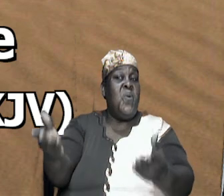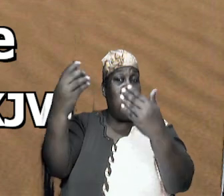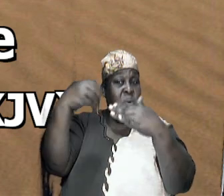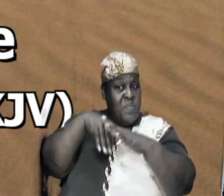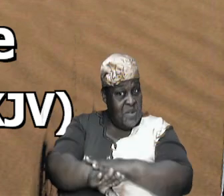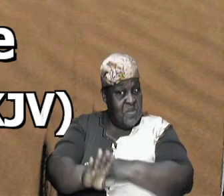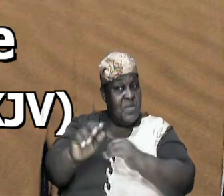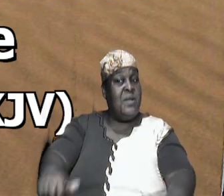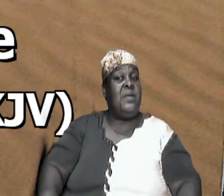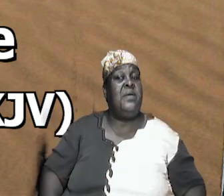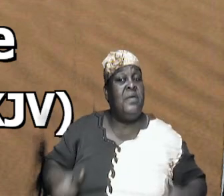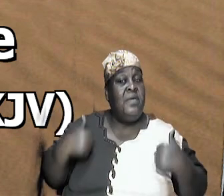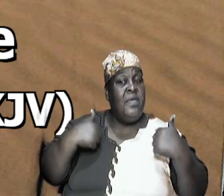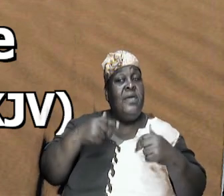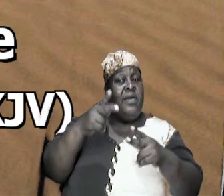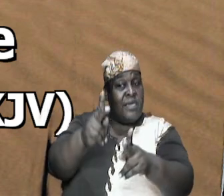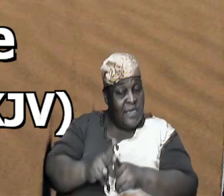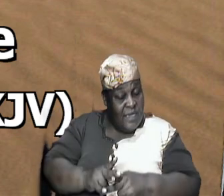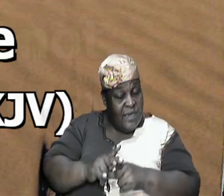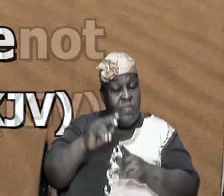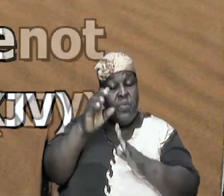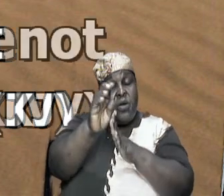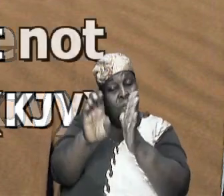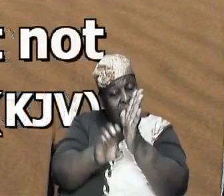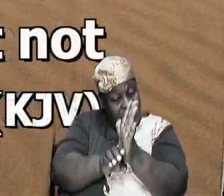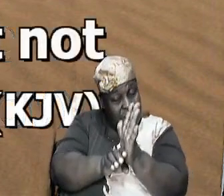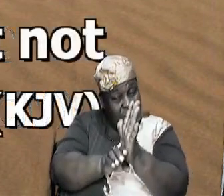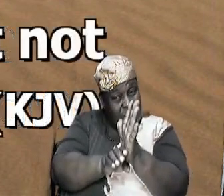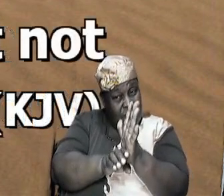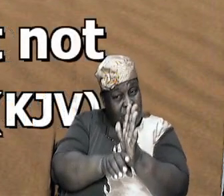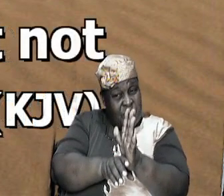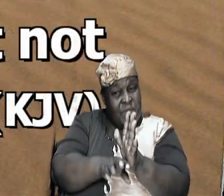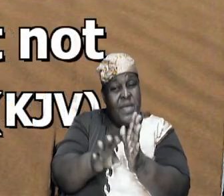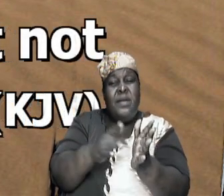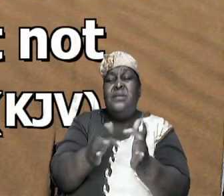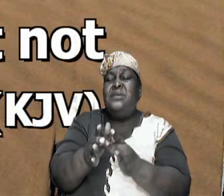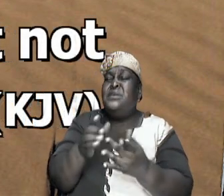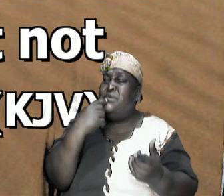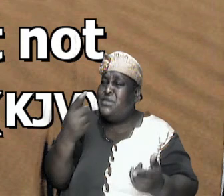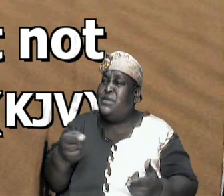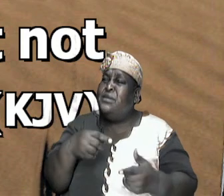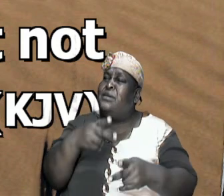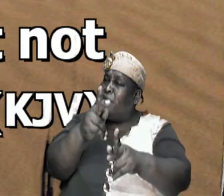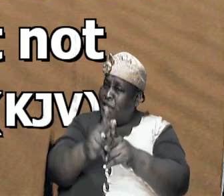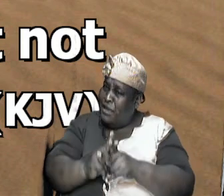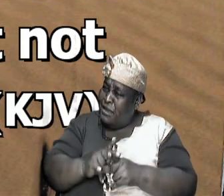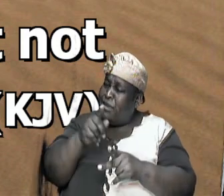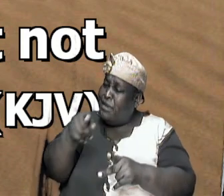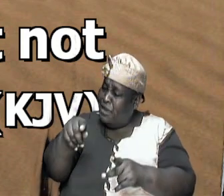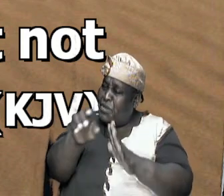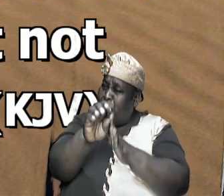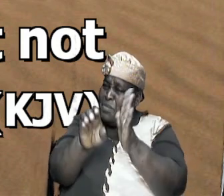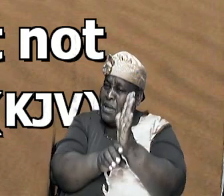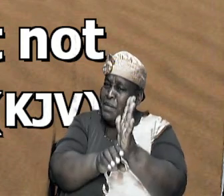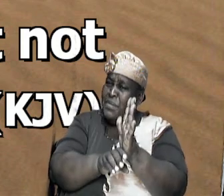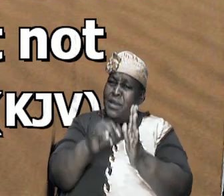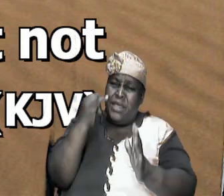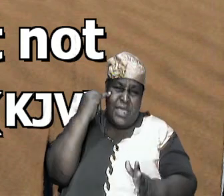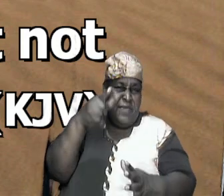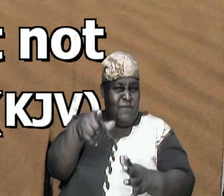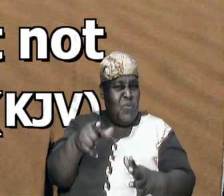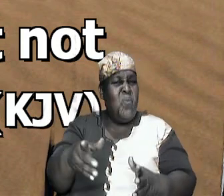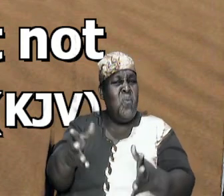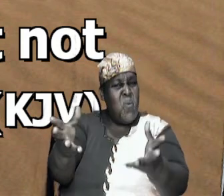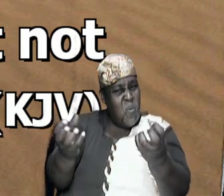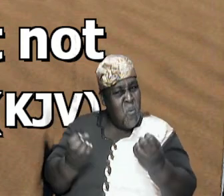life, keep the commandments. So Jesus said, keep the commandments. Keep the commandments if you want to enter